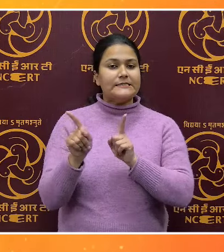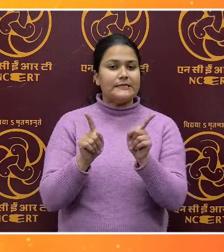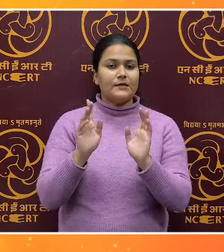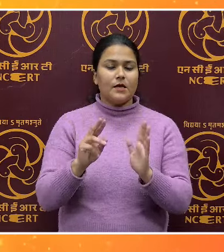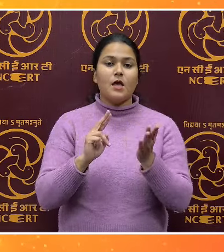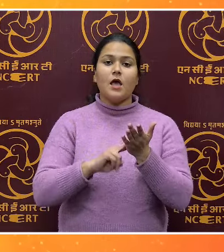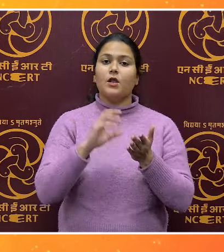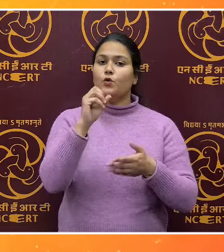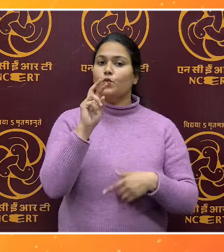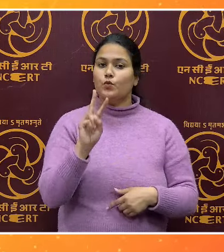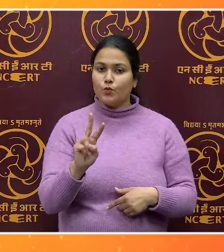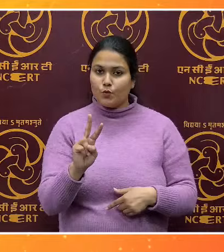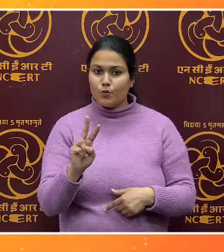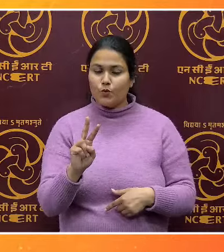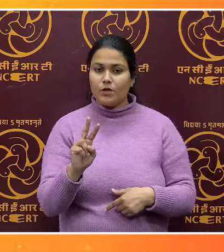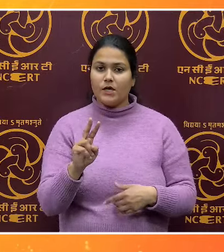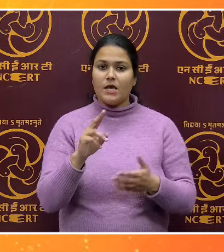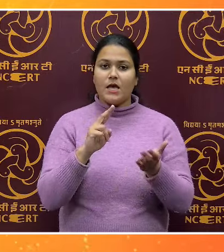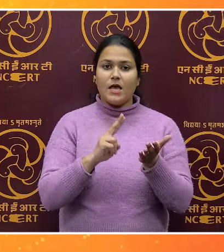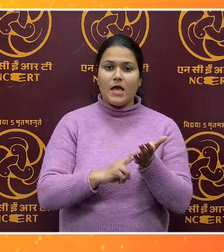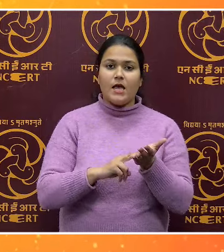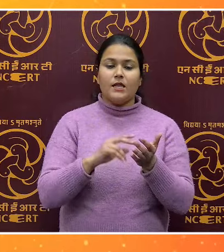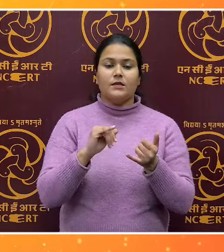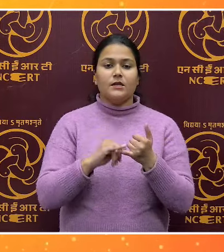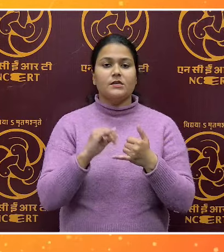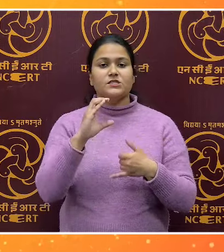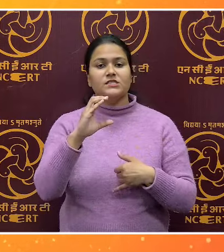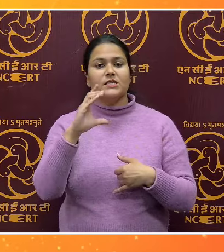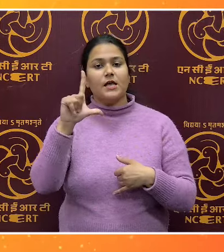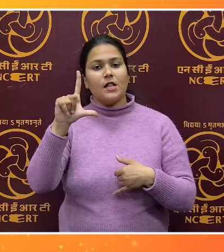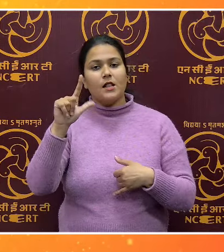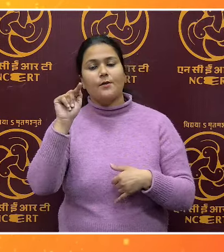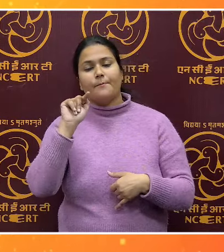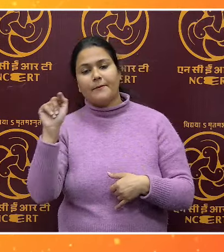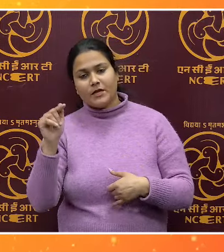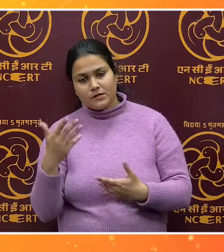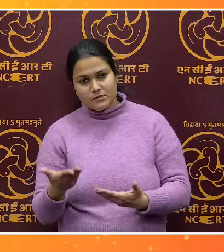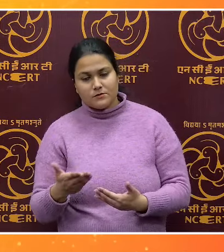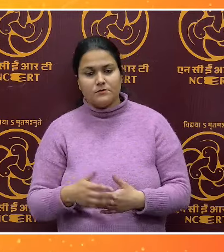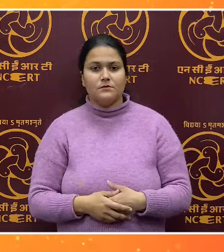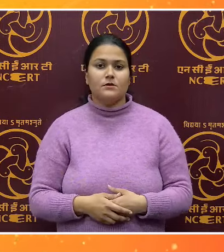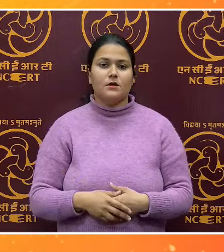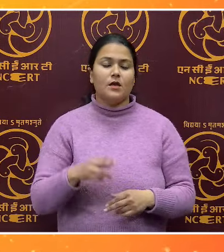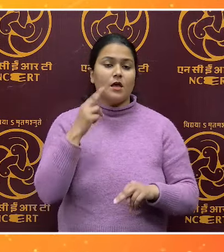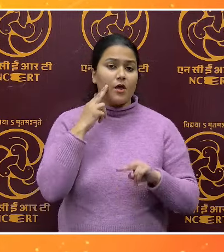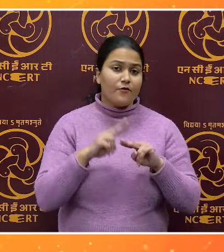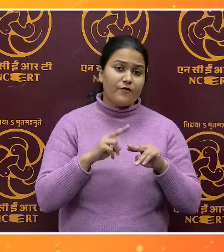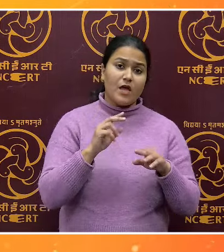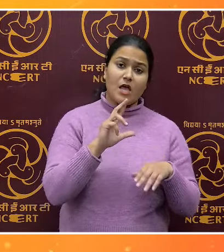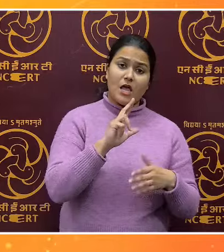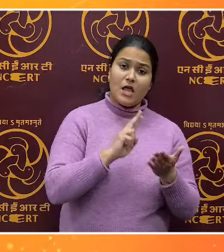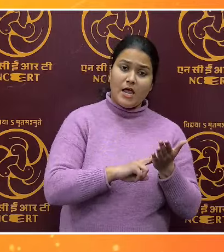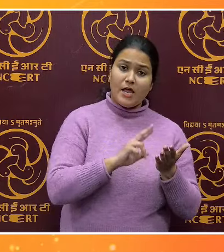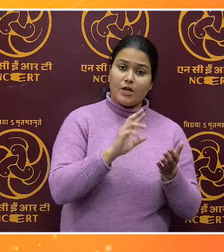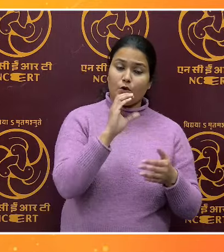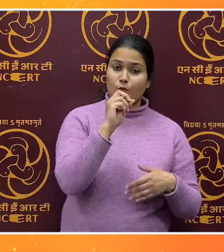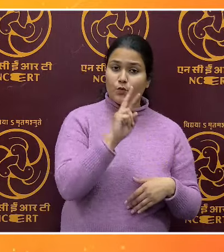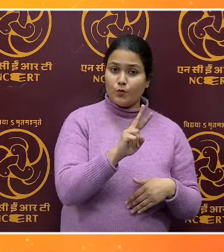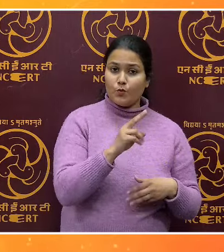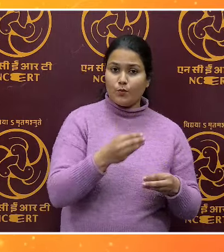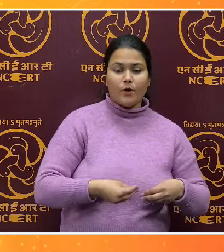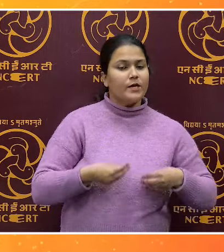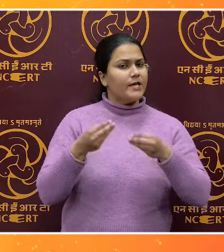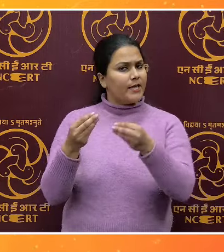NO2 and SCN minus. In case of NO2, nitrogen is also donor